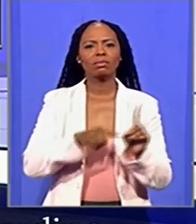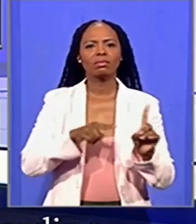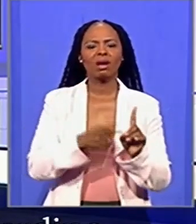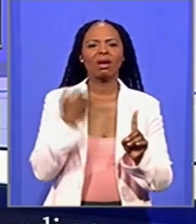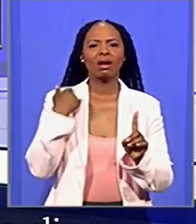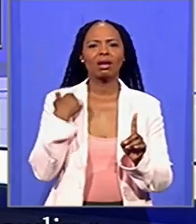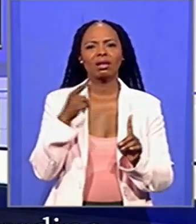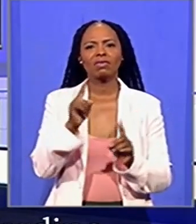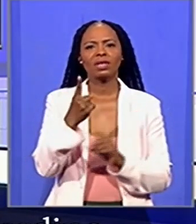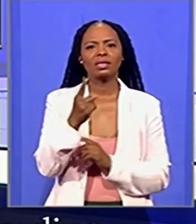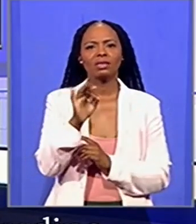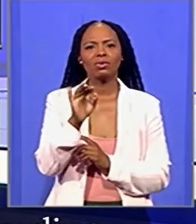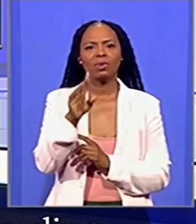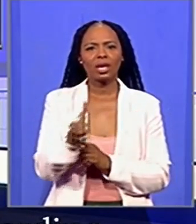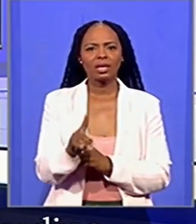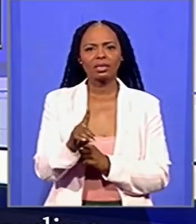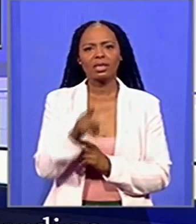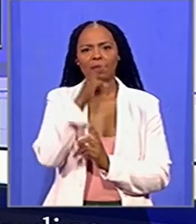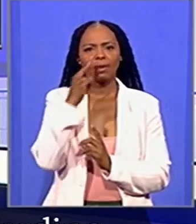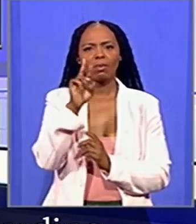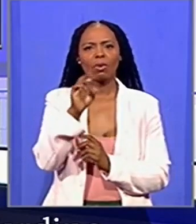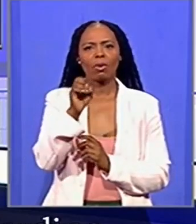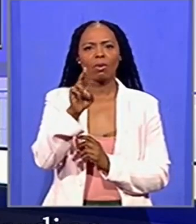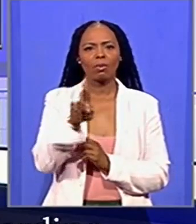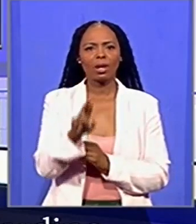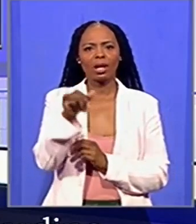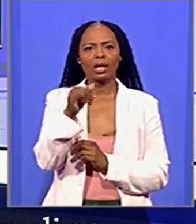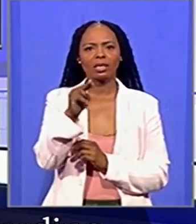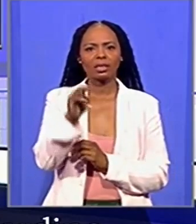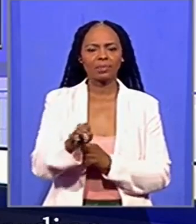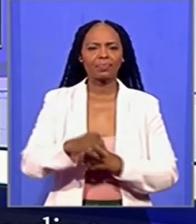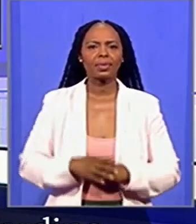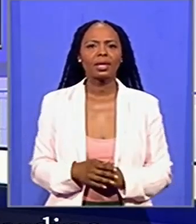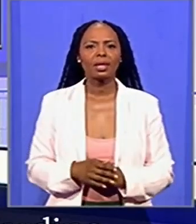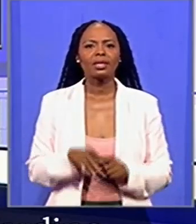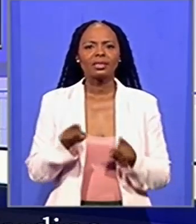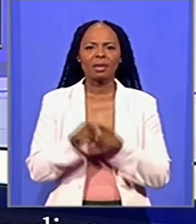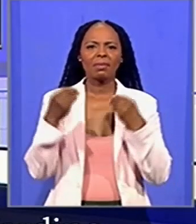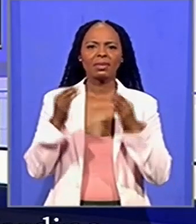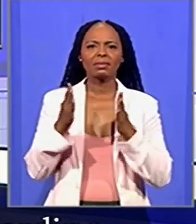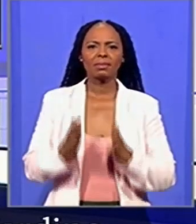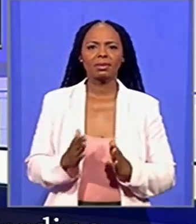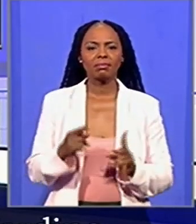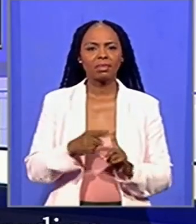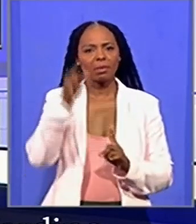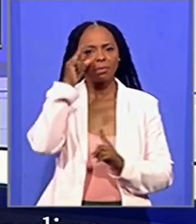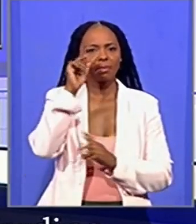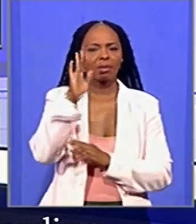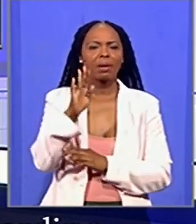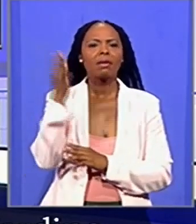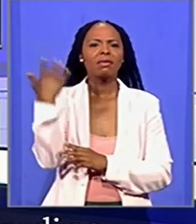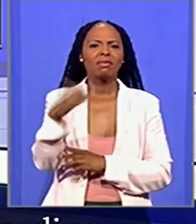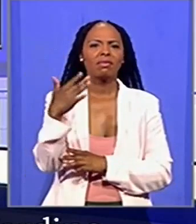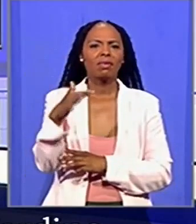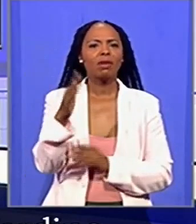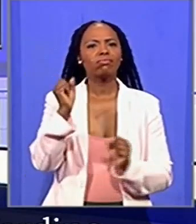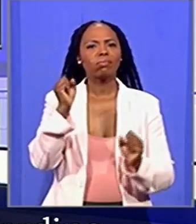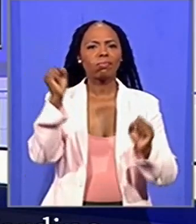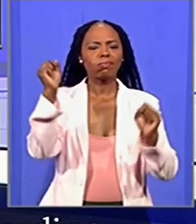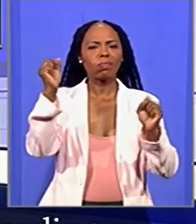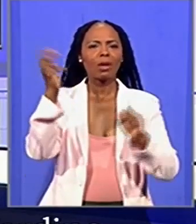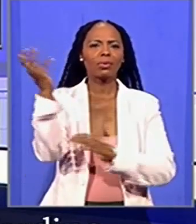wa First Rand mme e boetse e le moebi Roger Jardine. Balula o se o entse ditsheolo tsena letsholong la ANC la boiketo